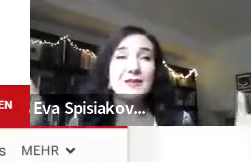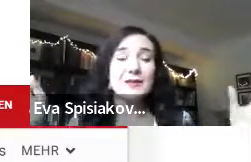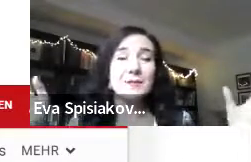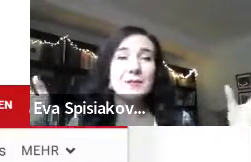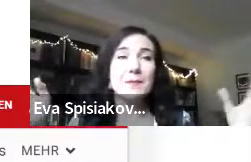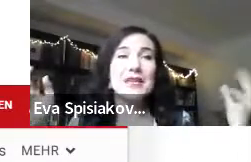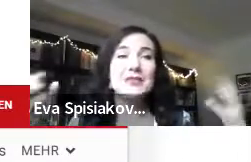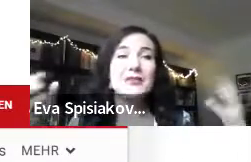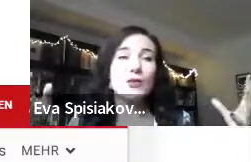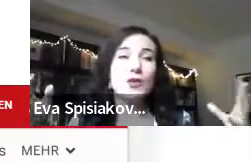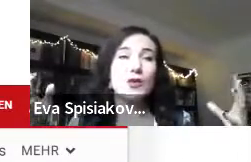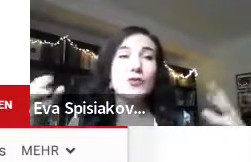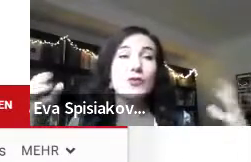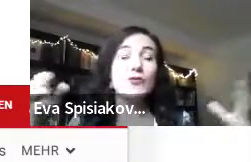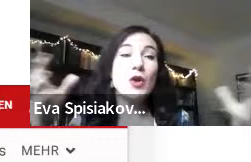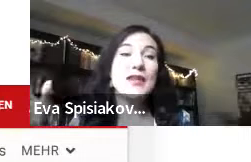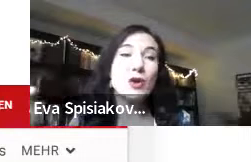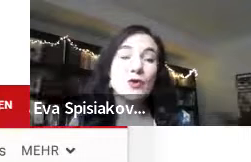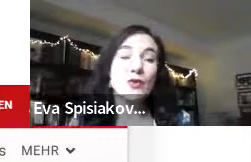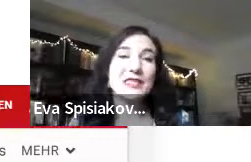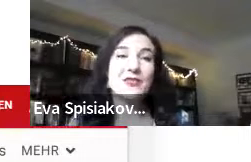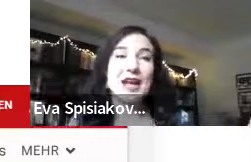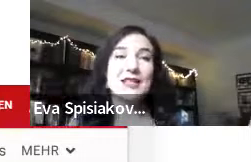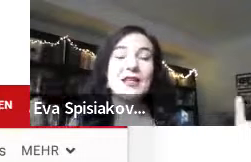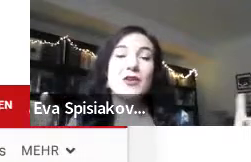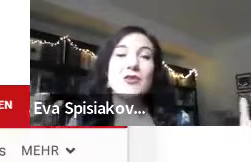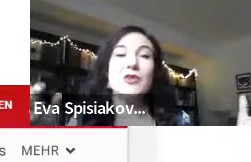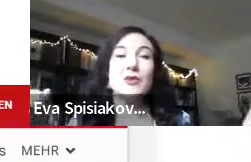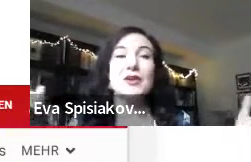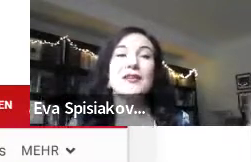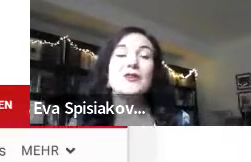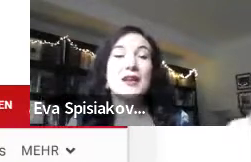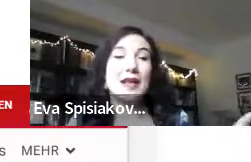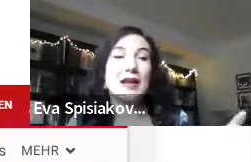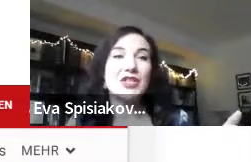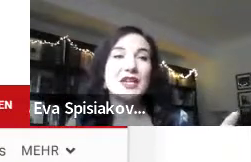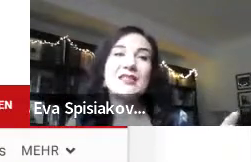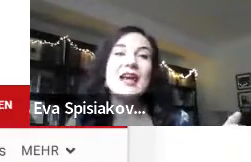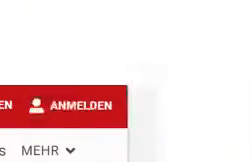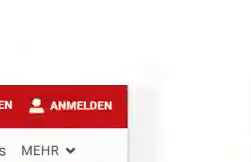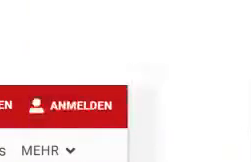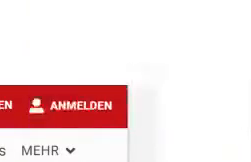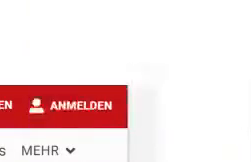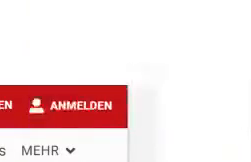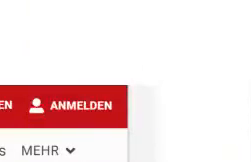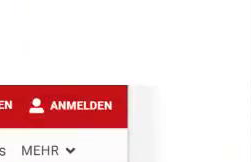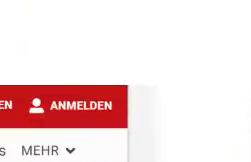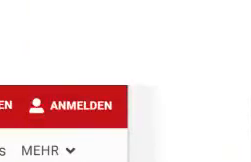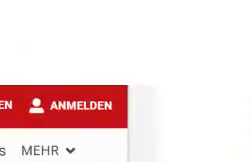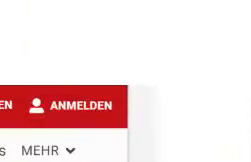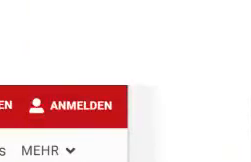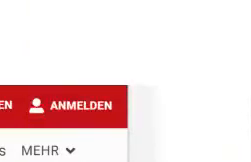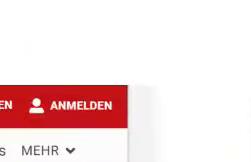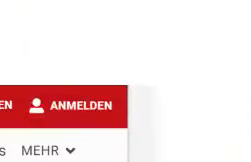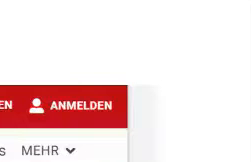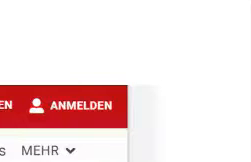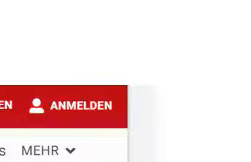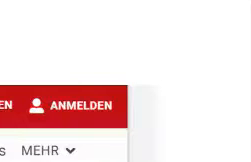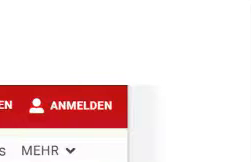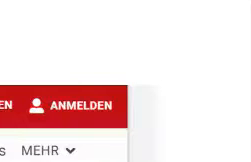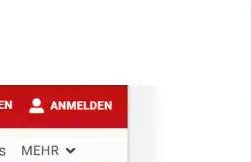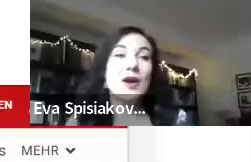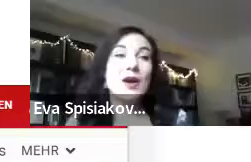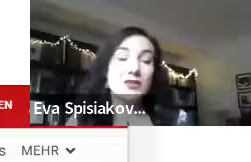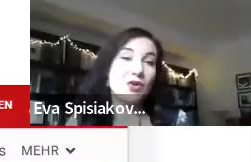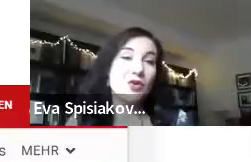at other means of following all of these threads, and also looking into other languages and what was the backlash against